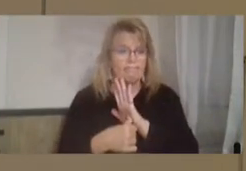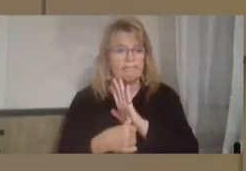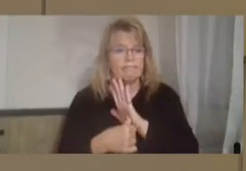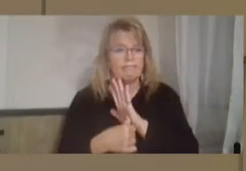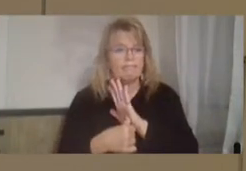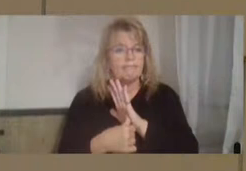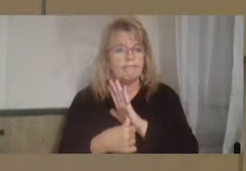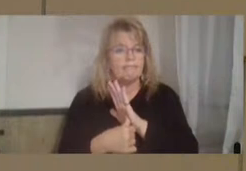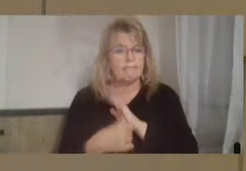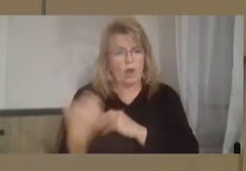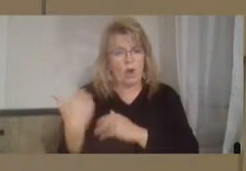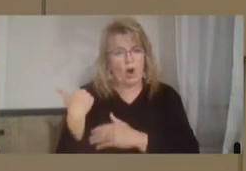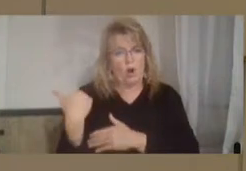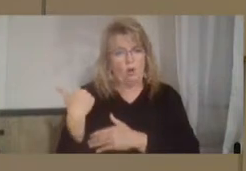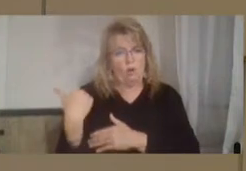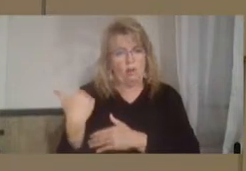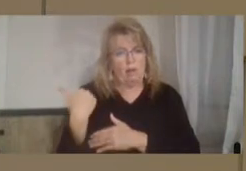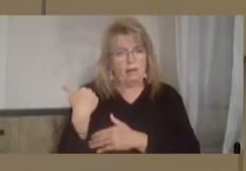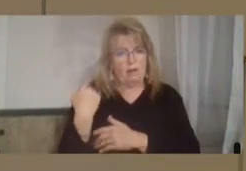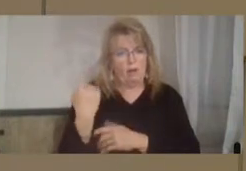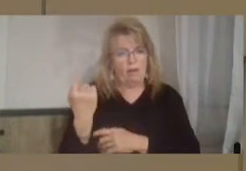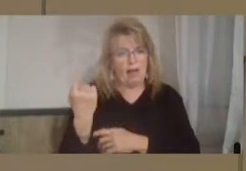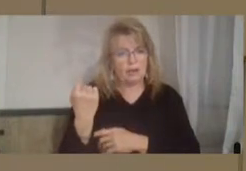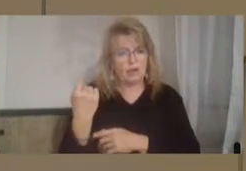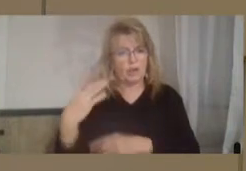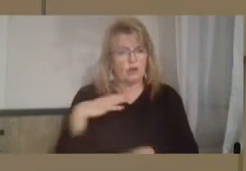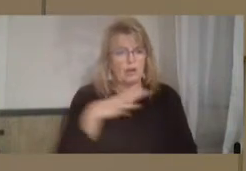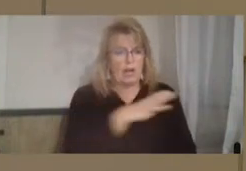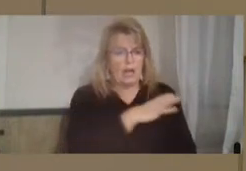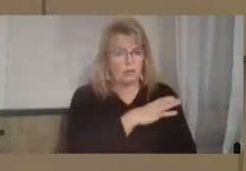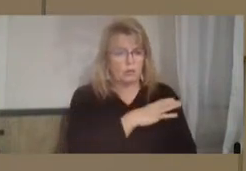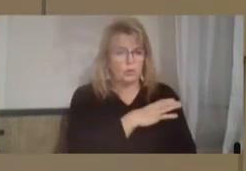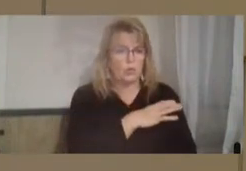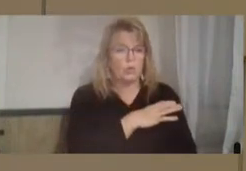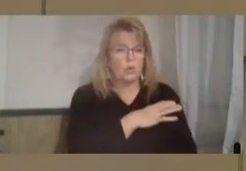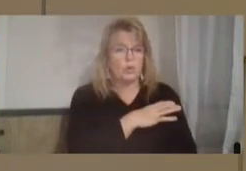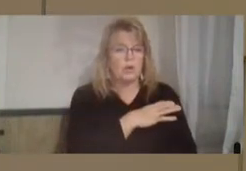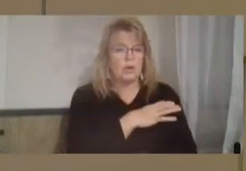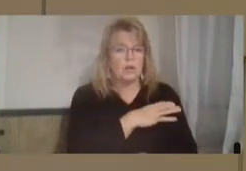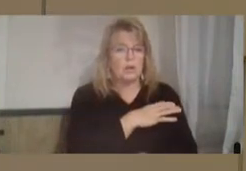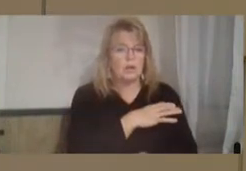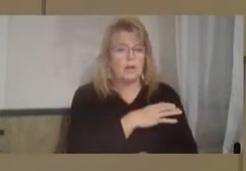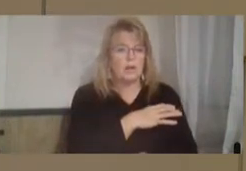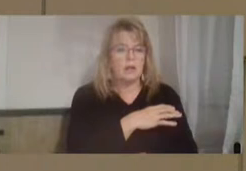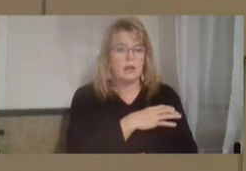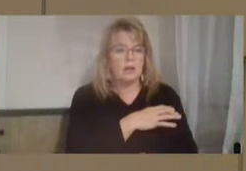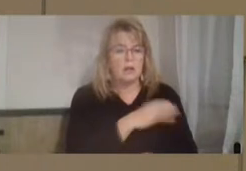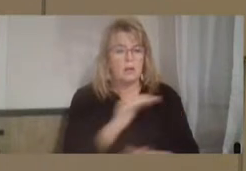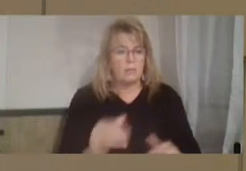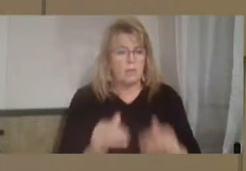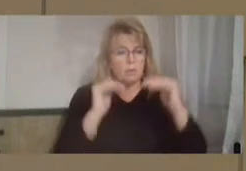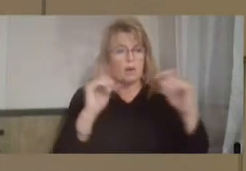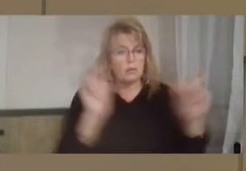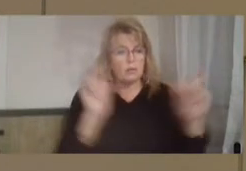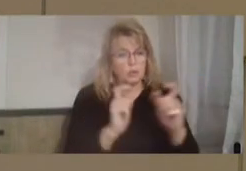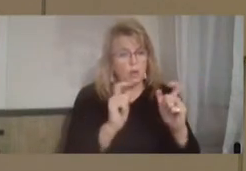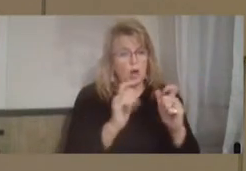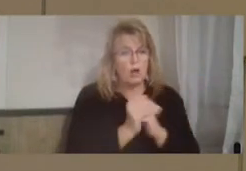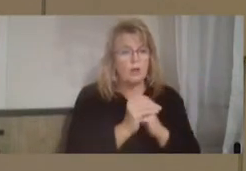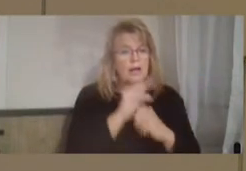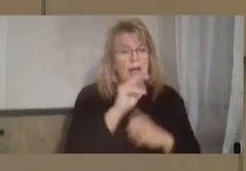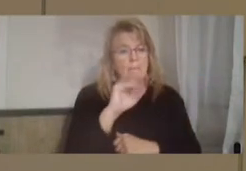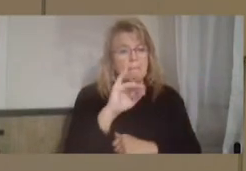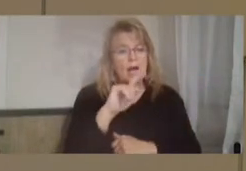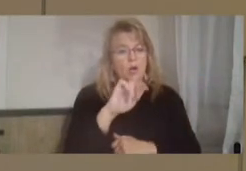earlier last year, council moved up small minority women-owned businesses as one of the strategic initiatives. So we as